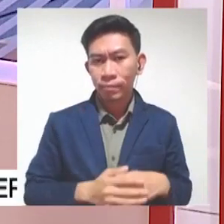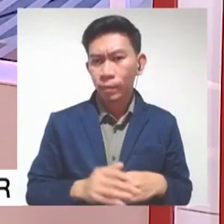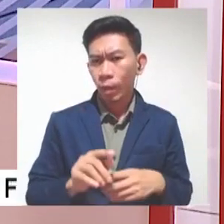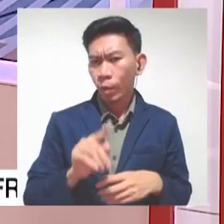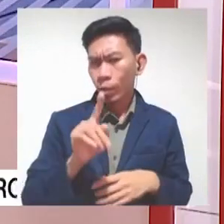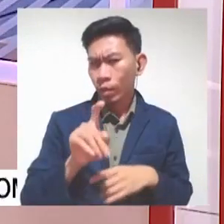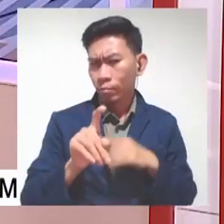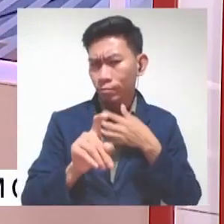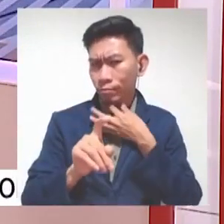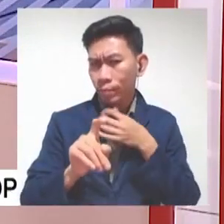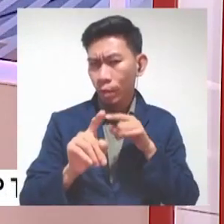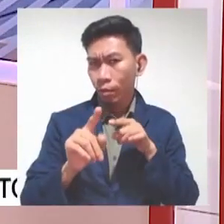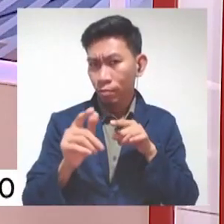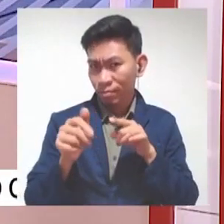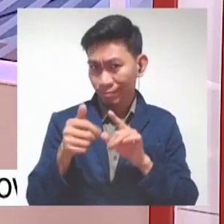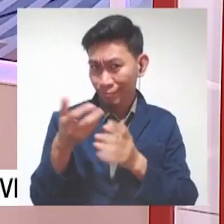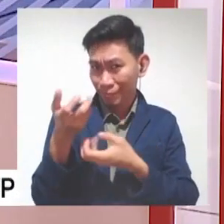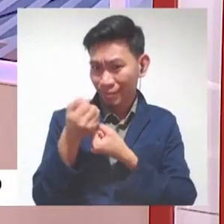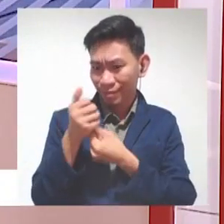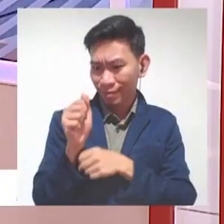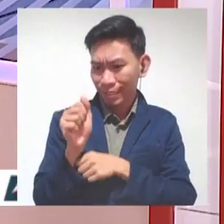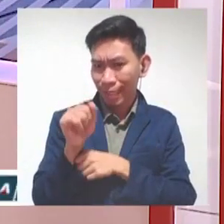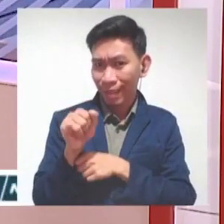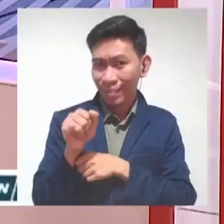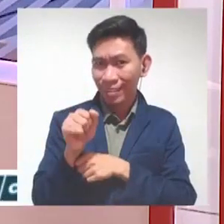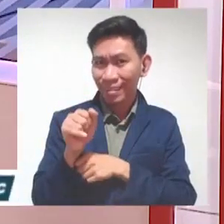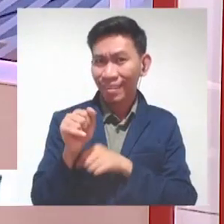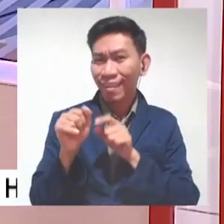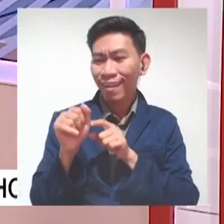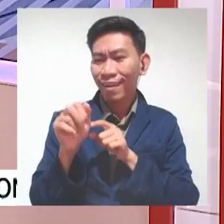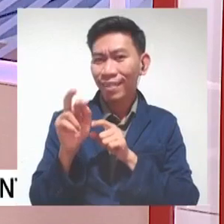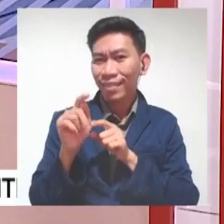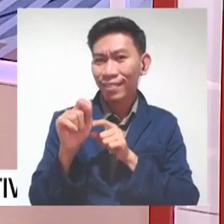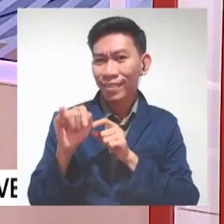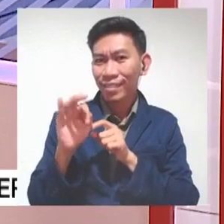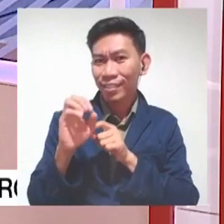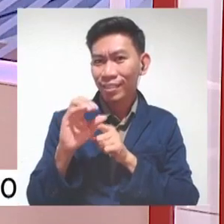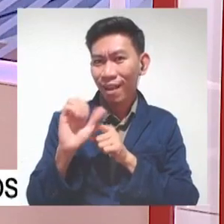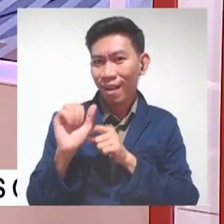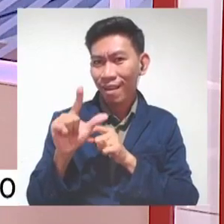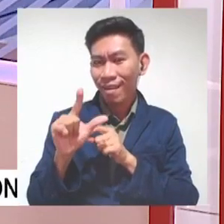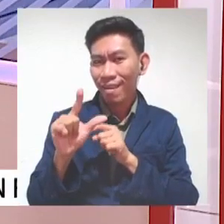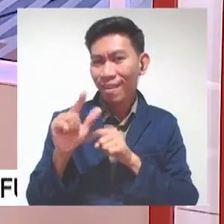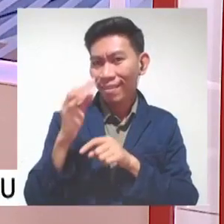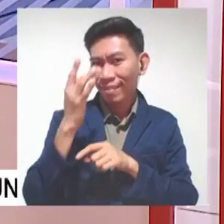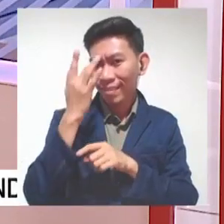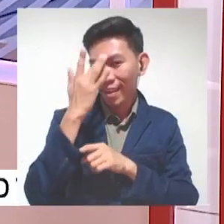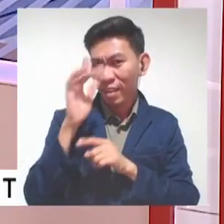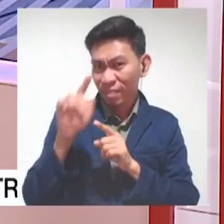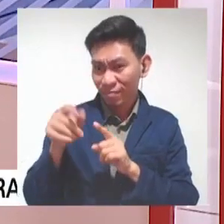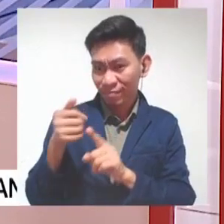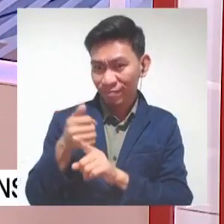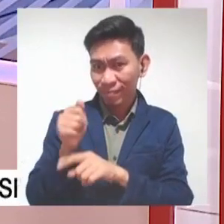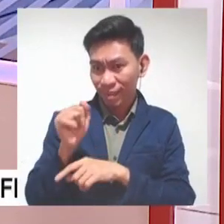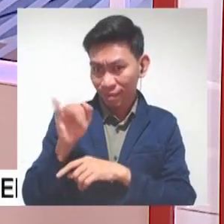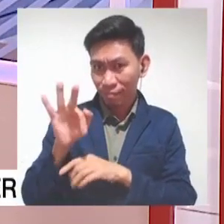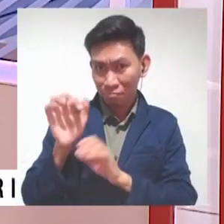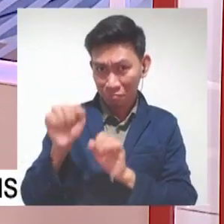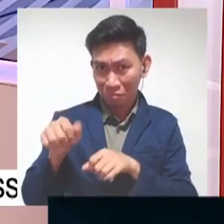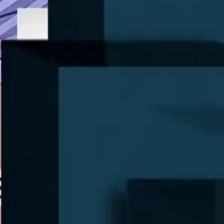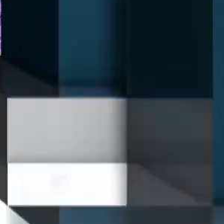trust artificial intelligence to do the decision-making for your firm? Well, one company in Poland did just that. Take a